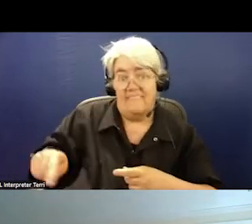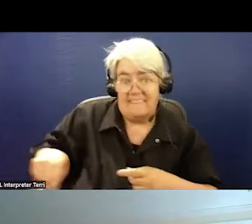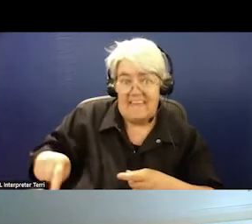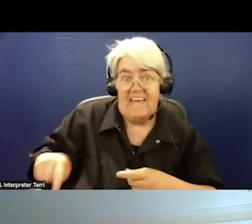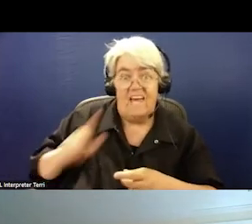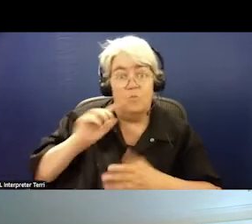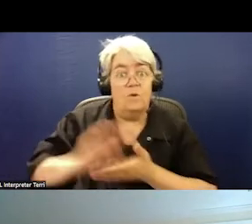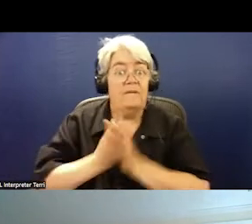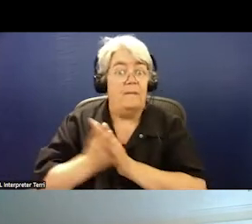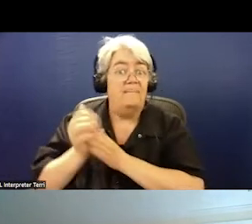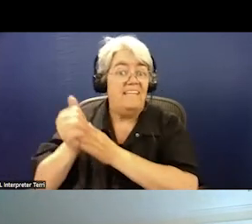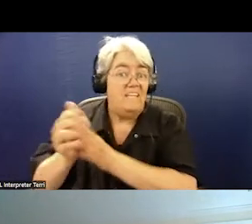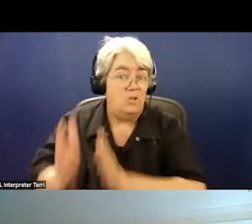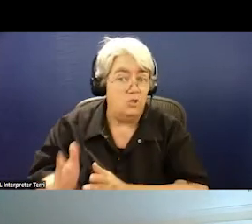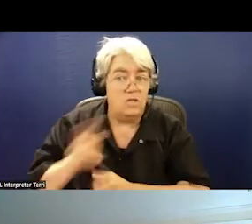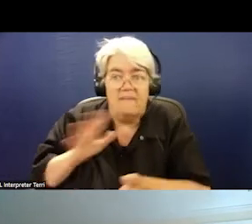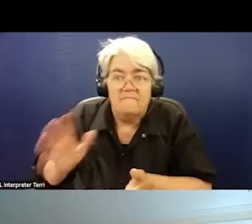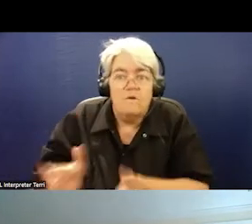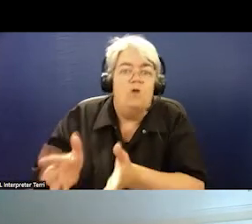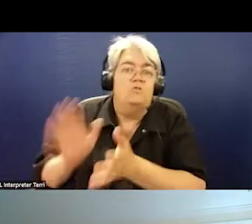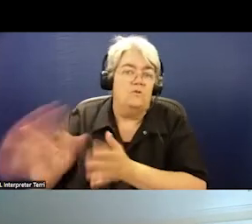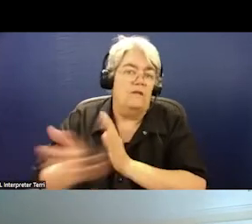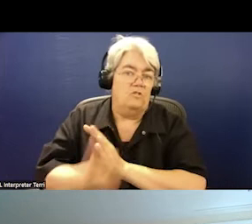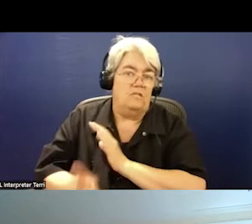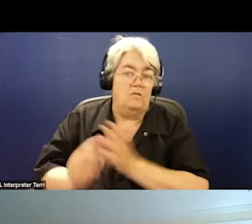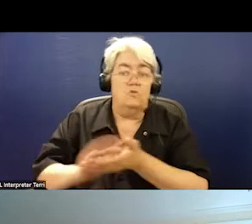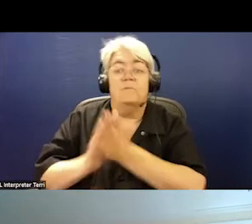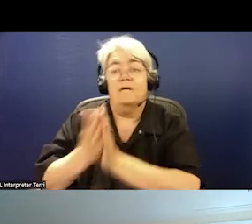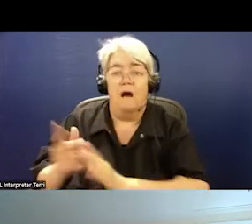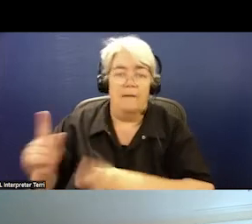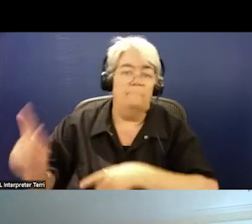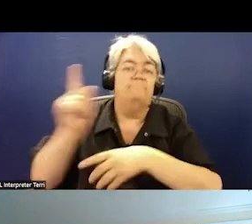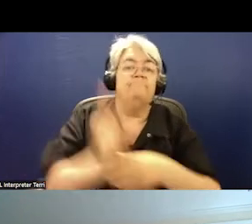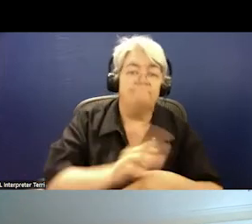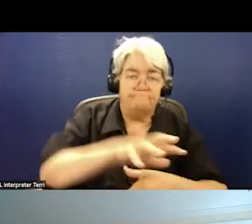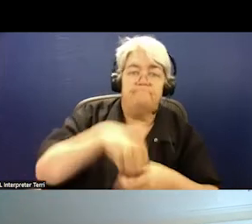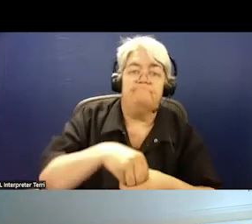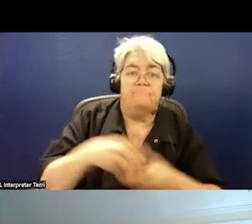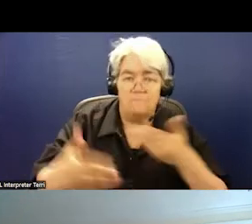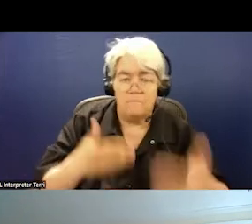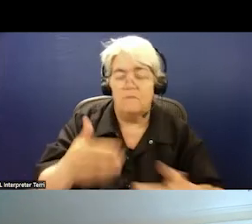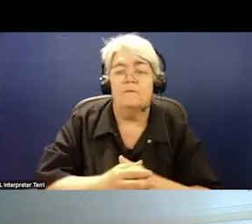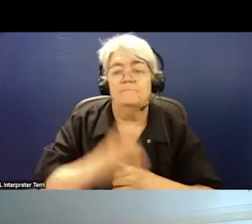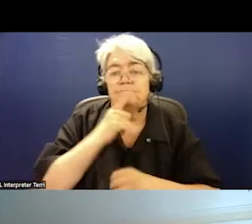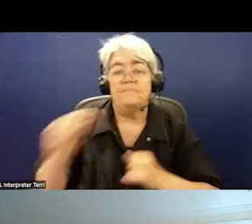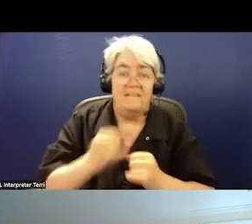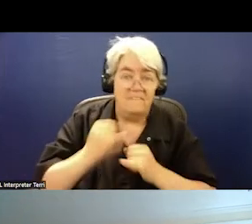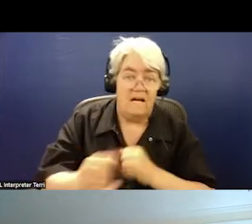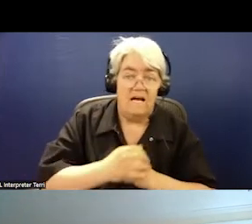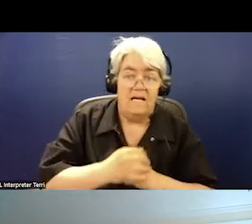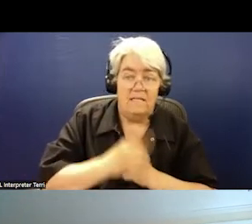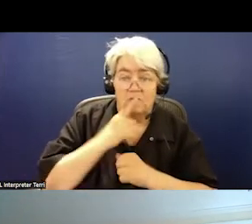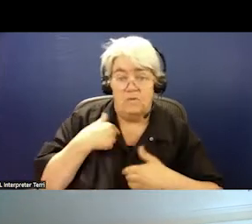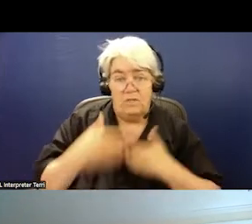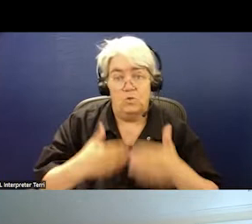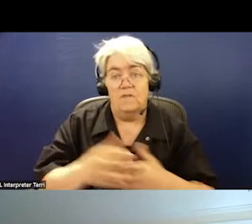to foster that emergent leadership and let it come forth and let it operate. And finally, as we do these things, we